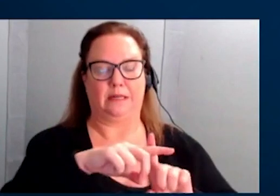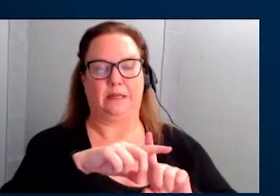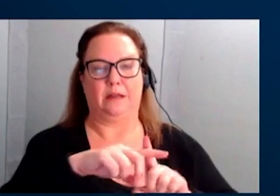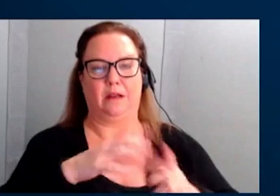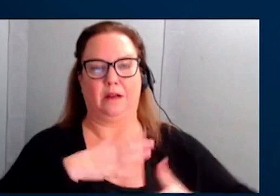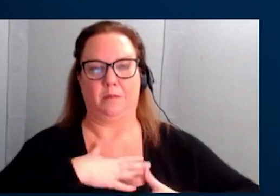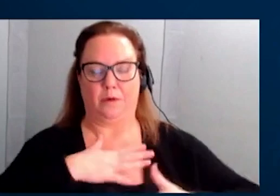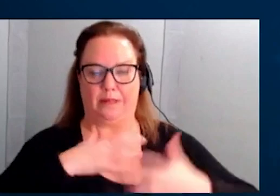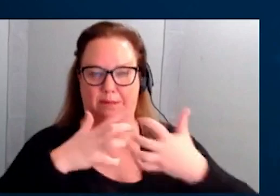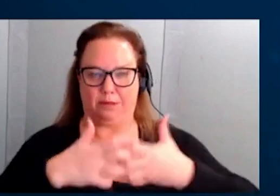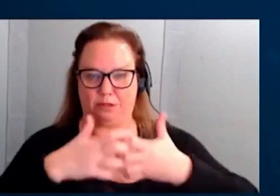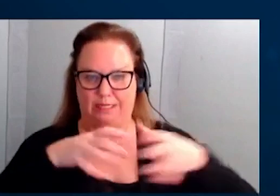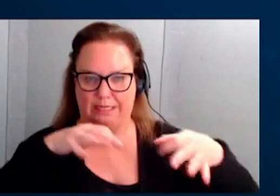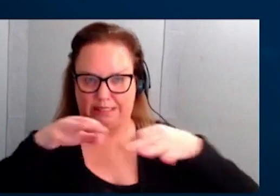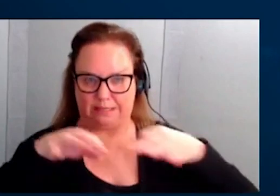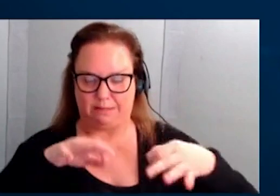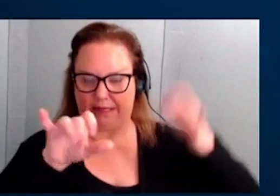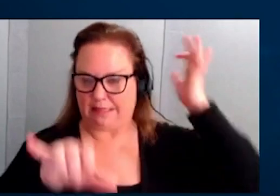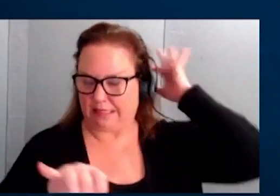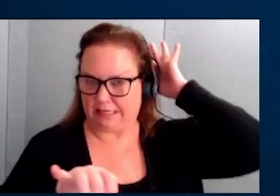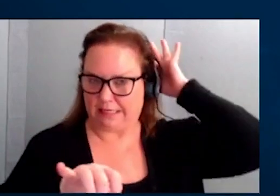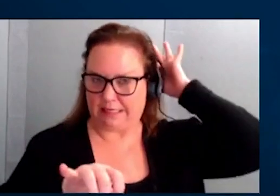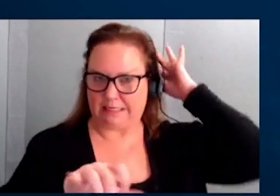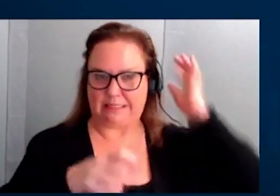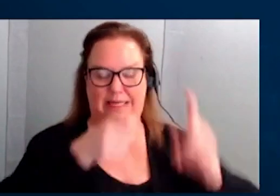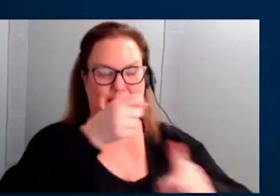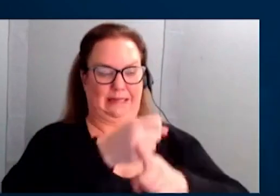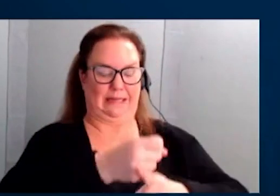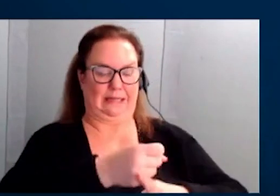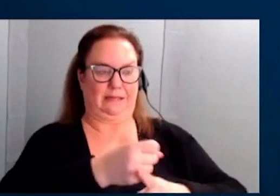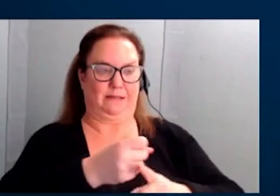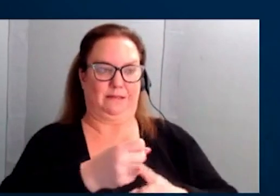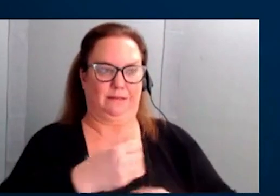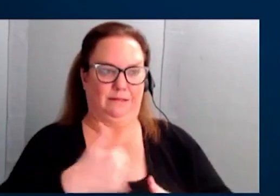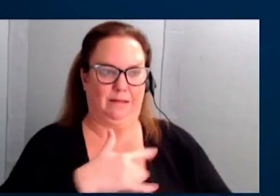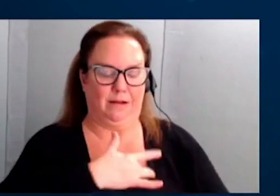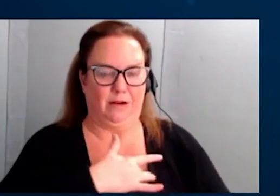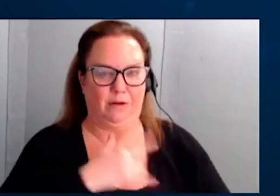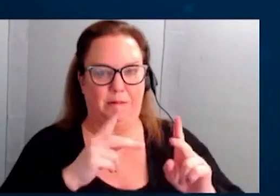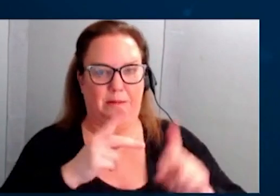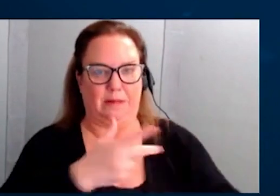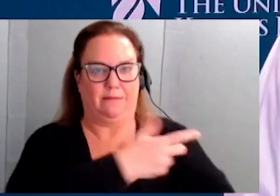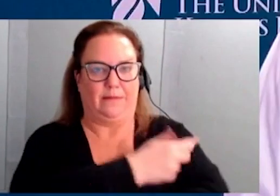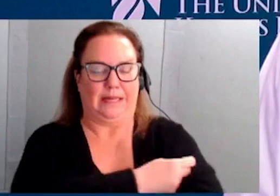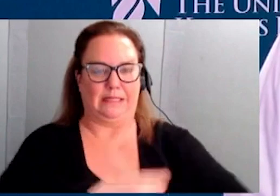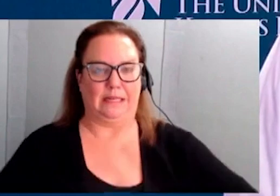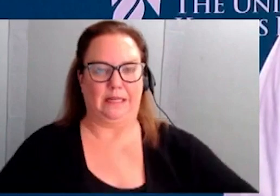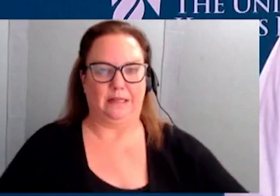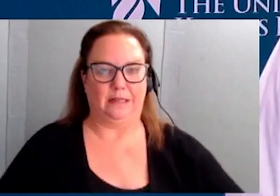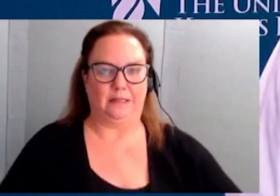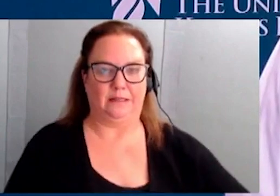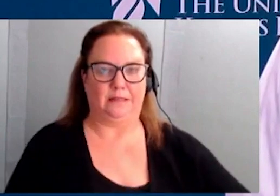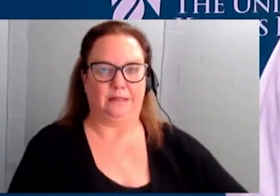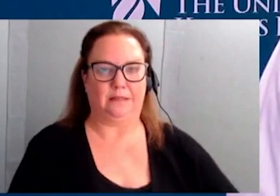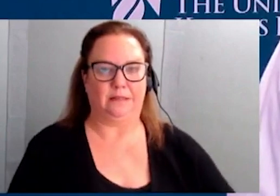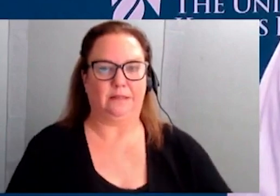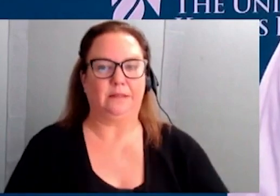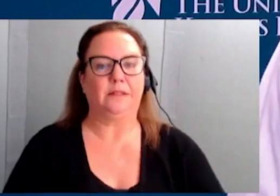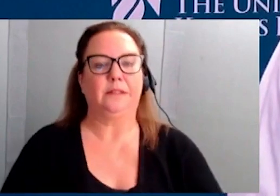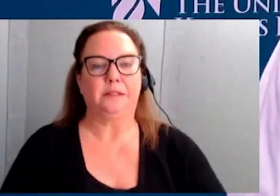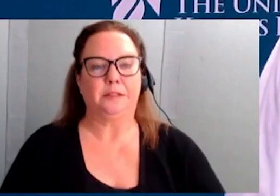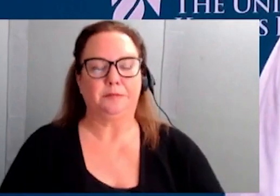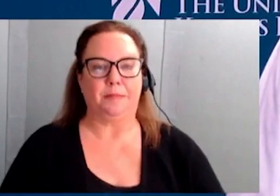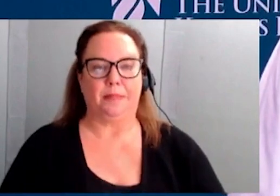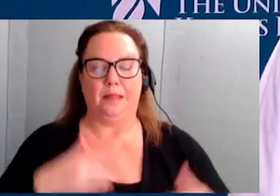explain that to us, because again, that hits home, I think, for folks who are questioning whether to get vaccinated while pregnant. So I think the concern